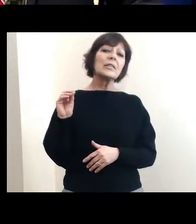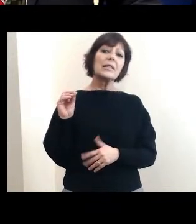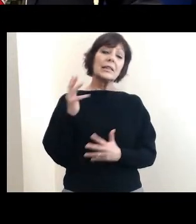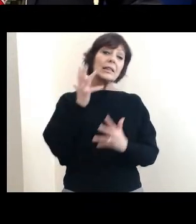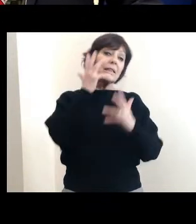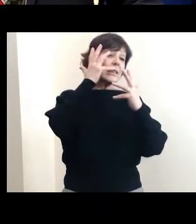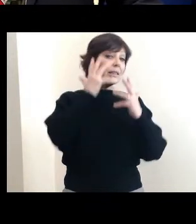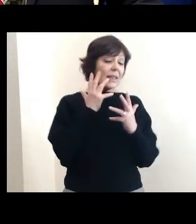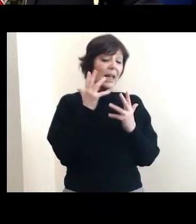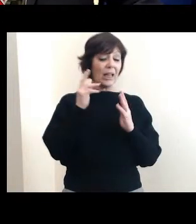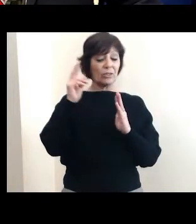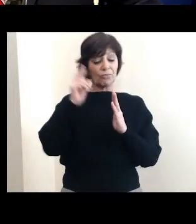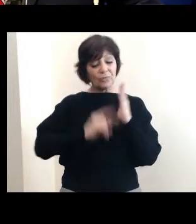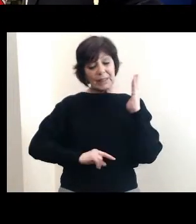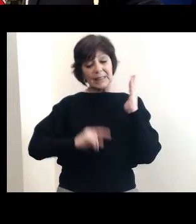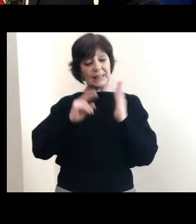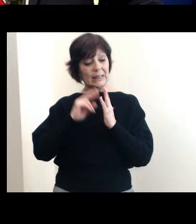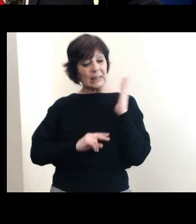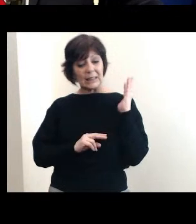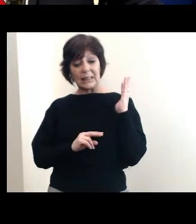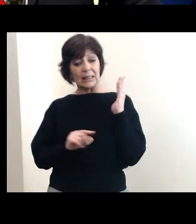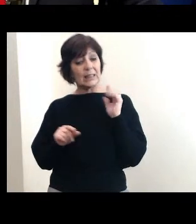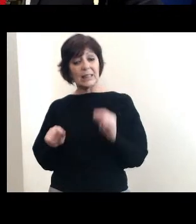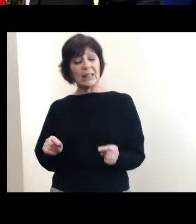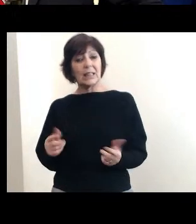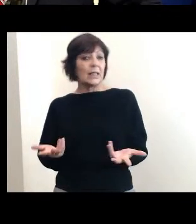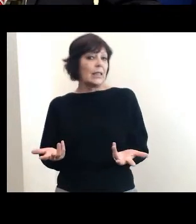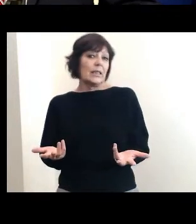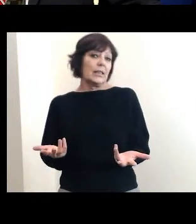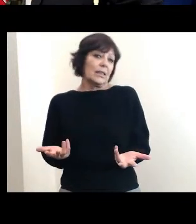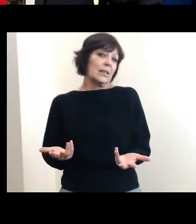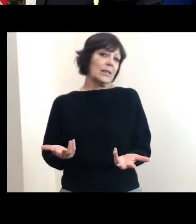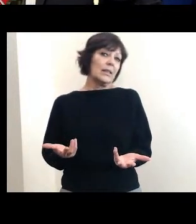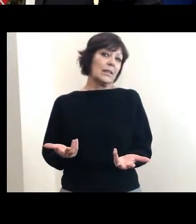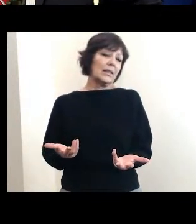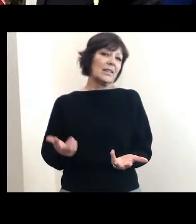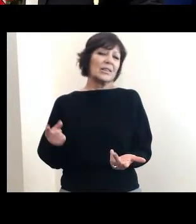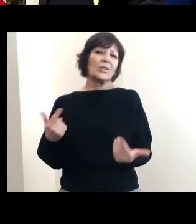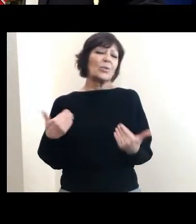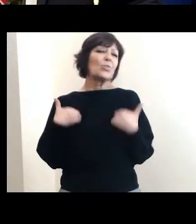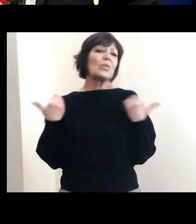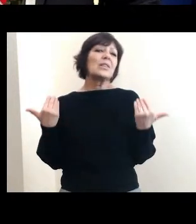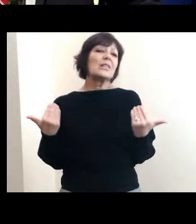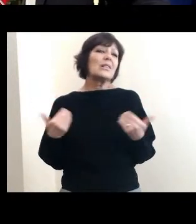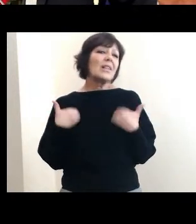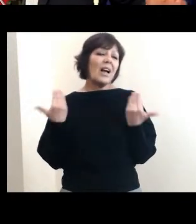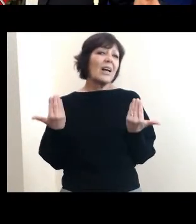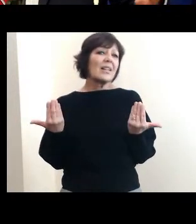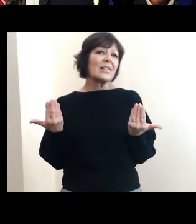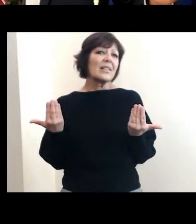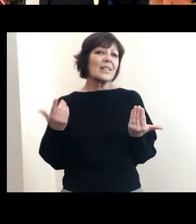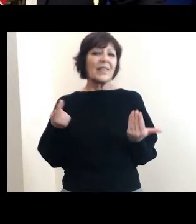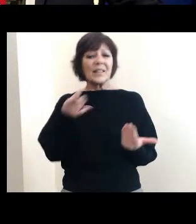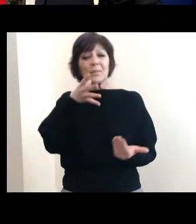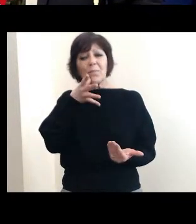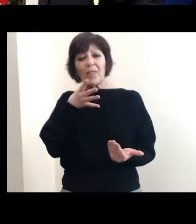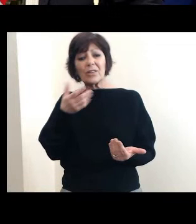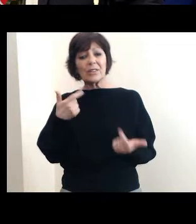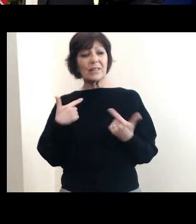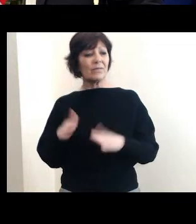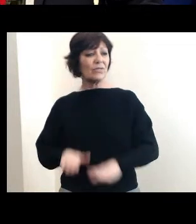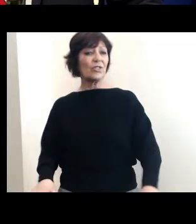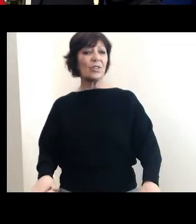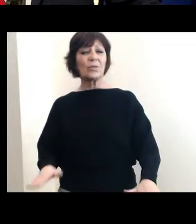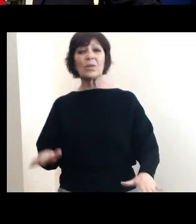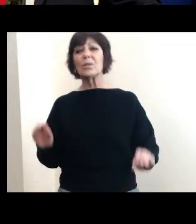just sad reading that the snuffing out of a life so young. And now these mothers have these young children they